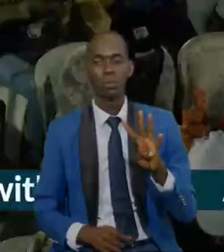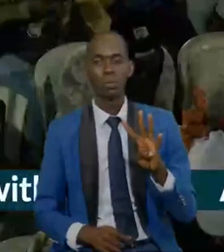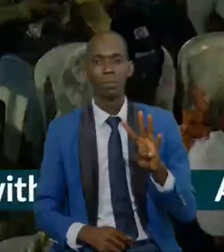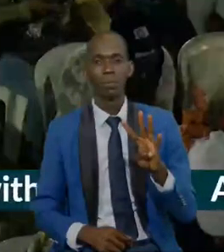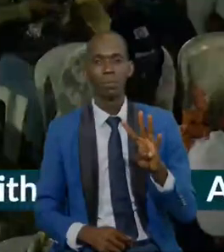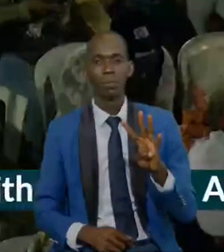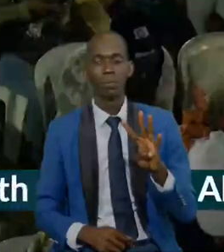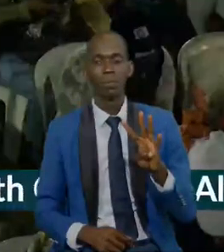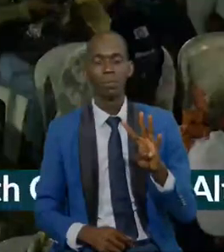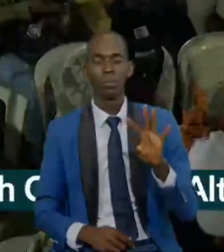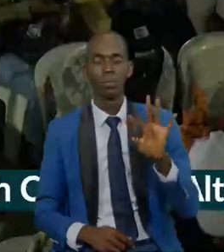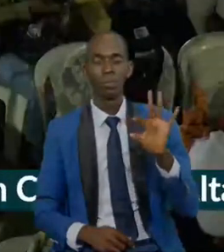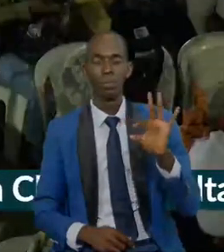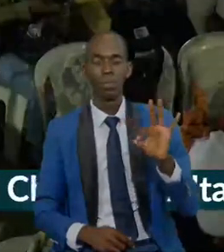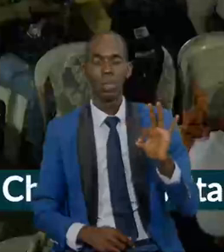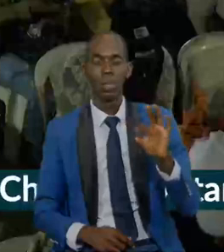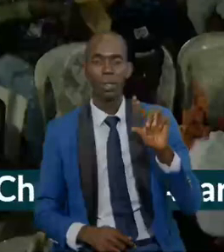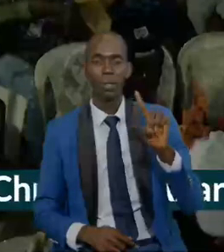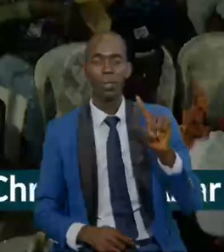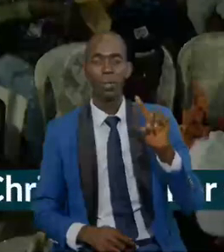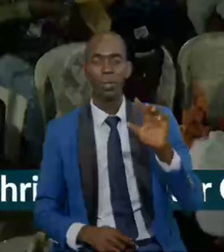915. 915